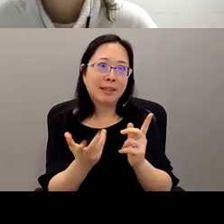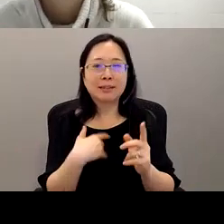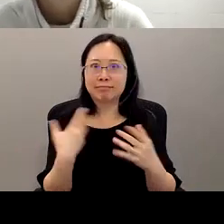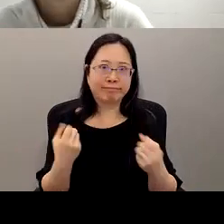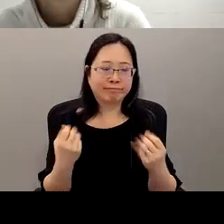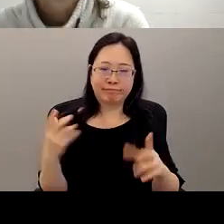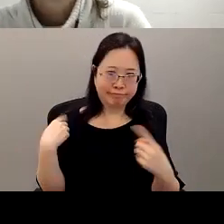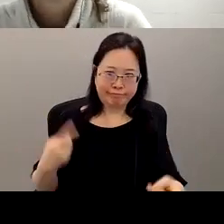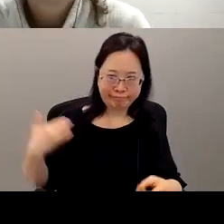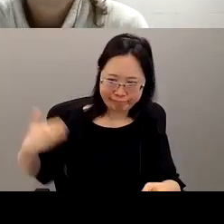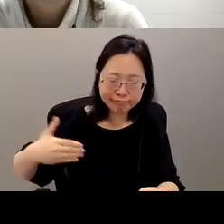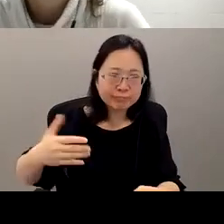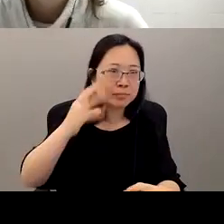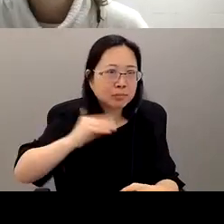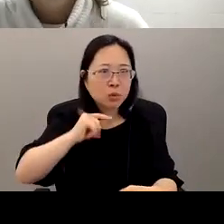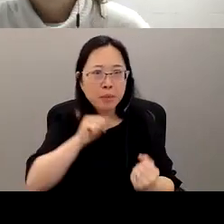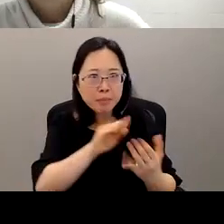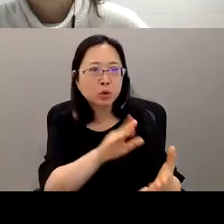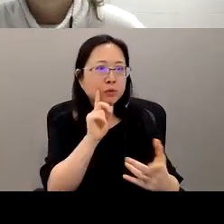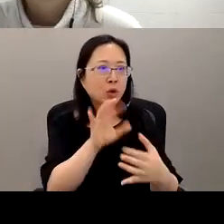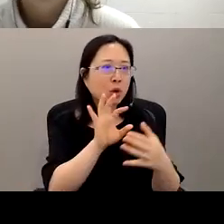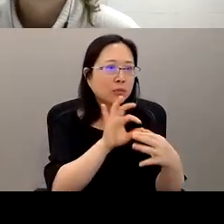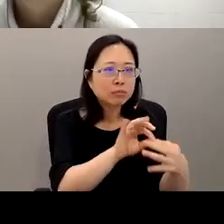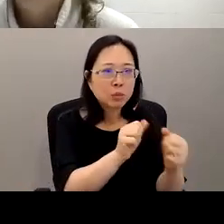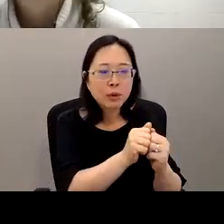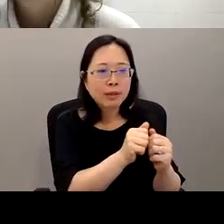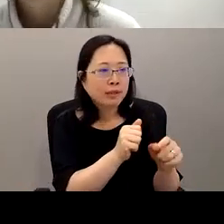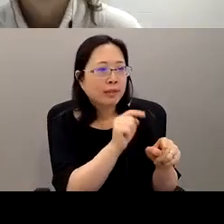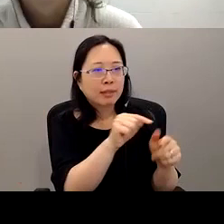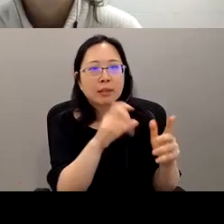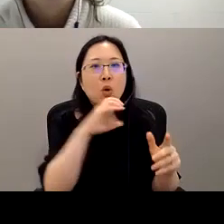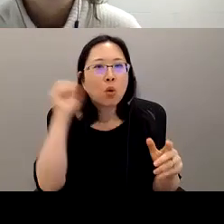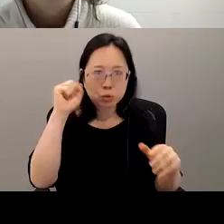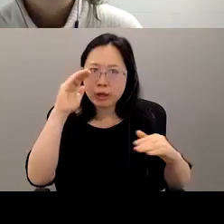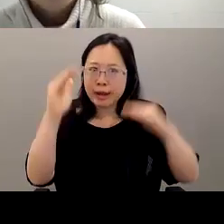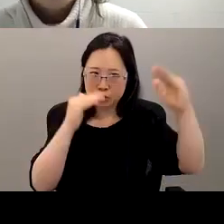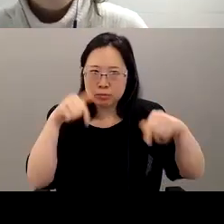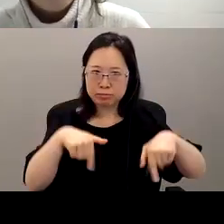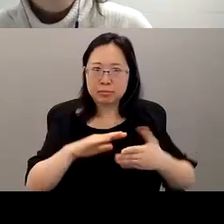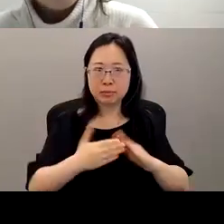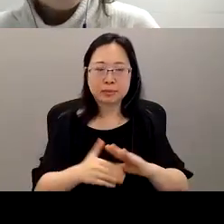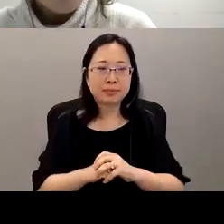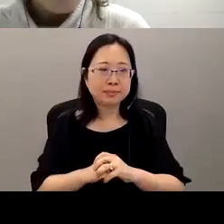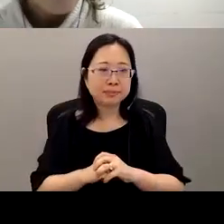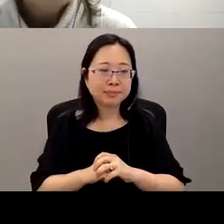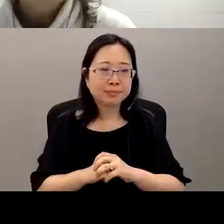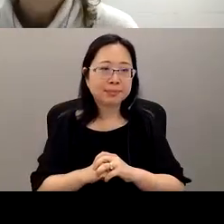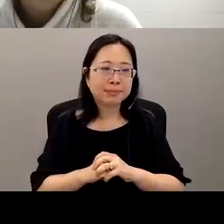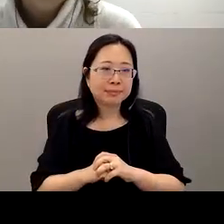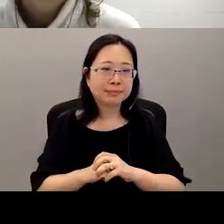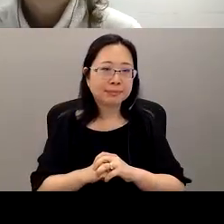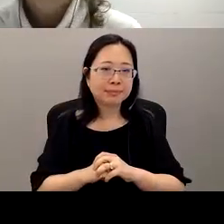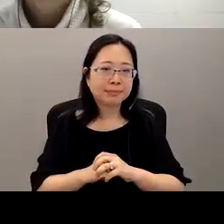justice approaches to working alongside older adults in our community. And